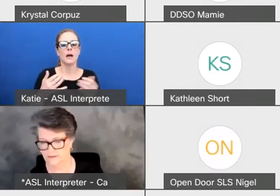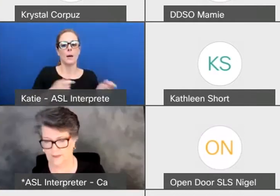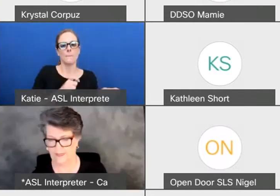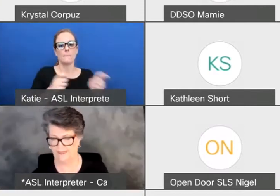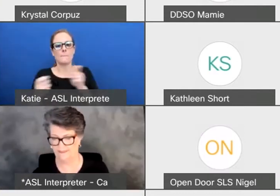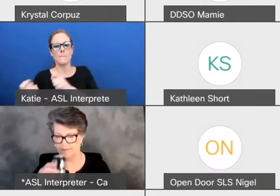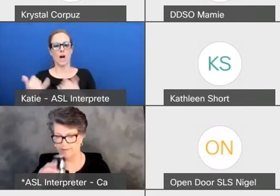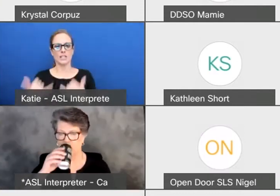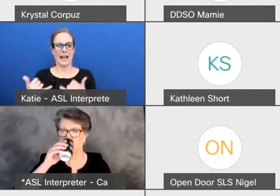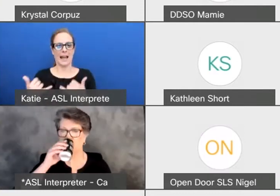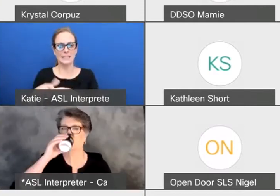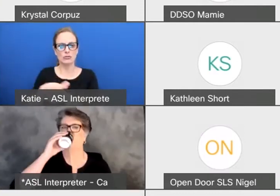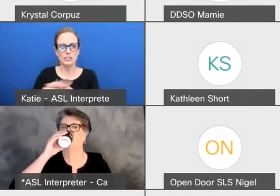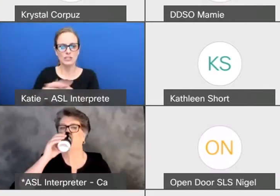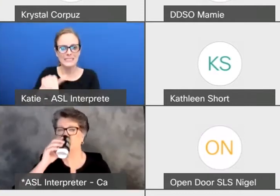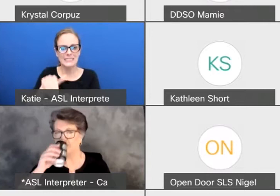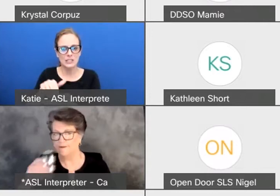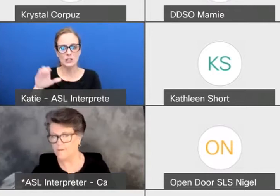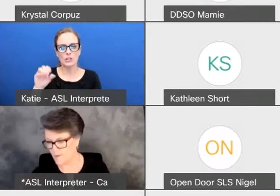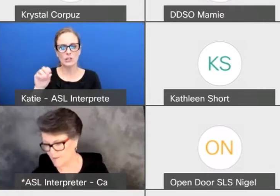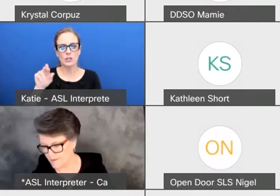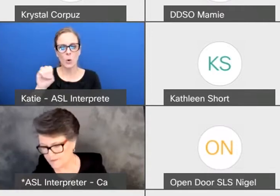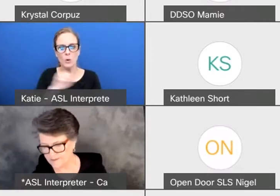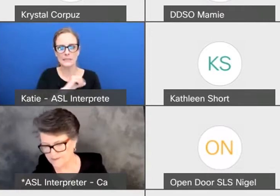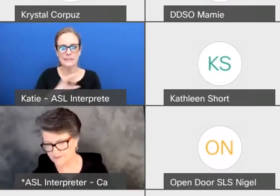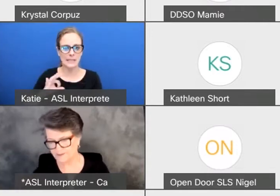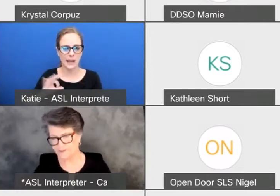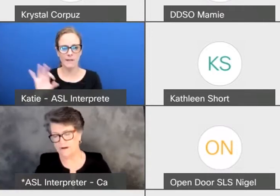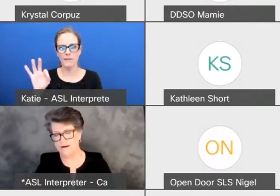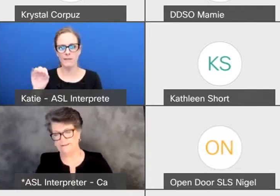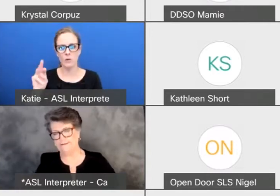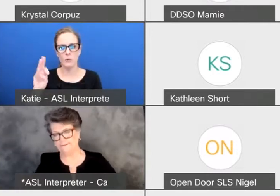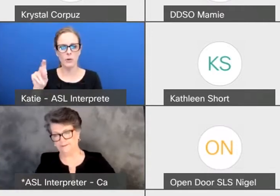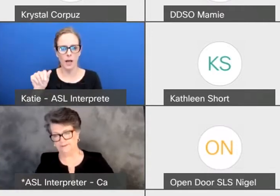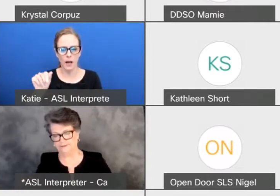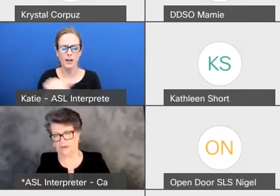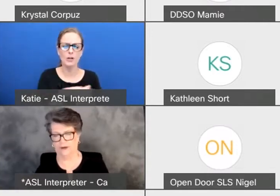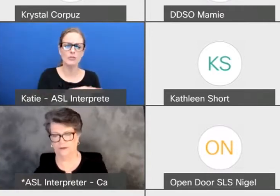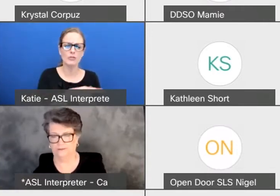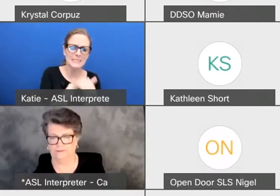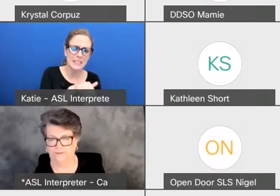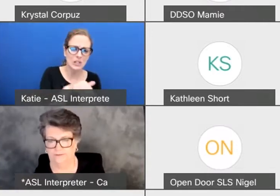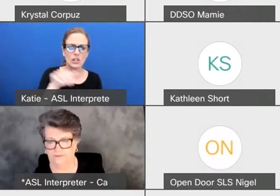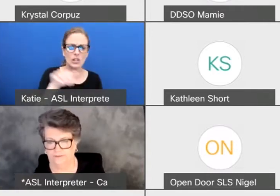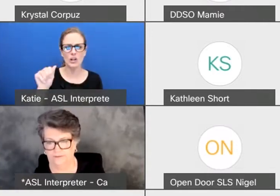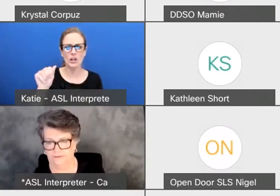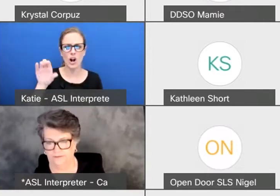staffing formula. So this was a big advocacy push for the regional centers, for the ARCA, for many of our service providers as well. Again,